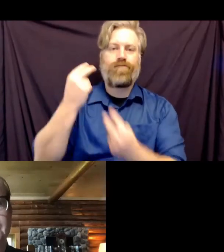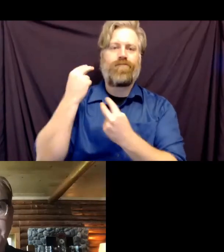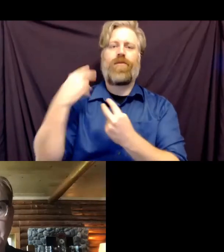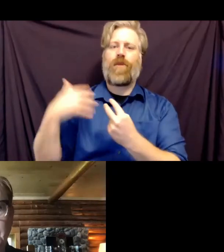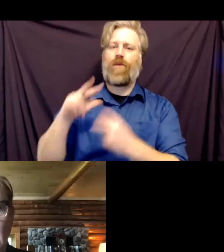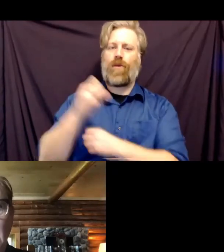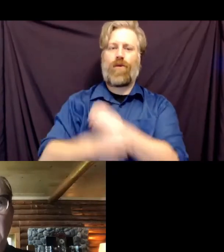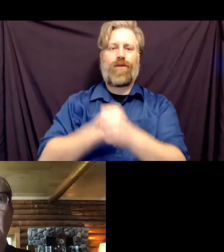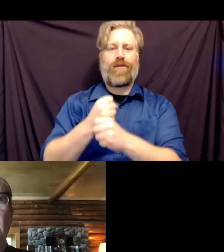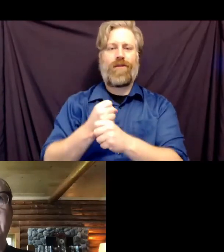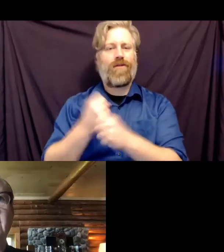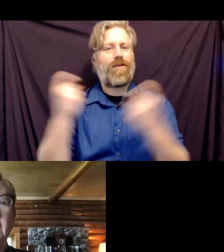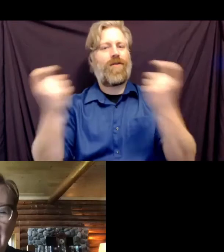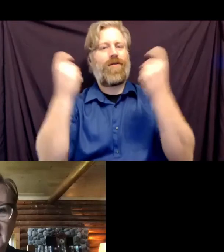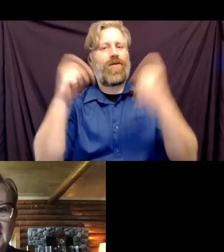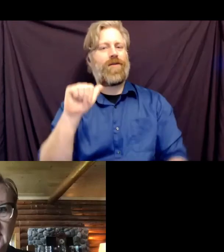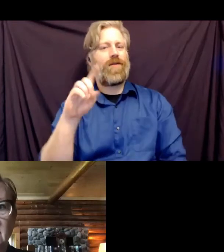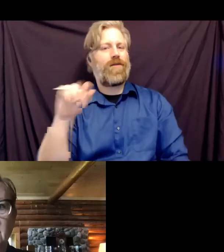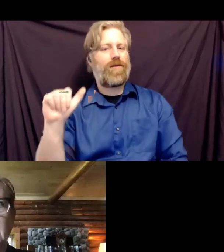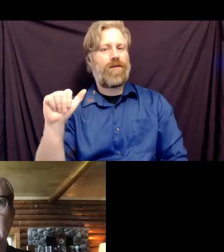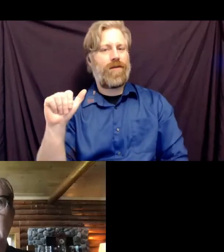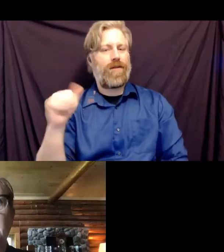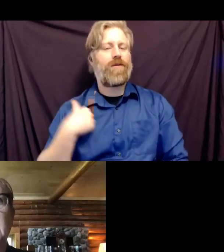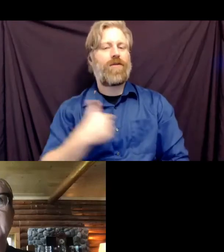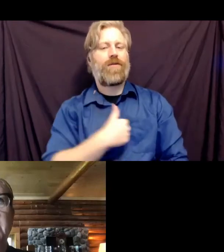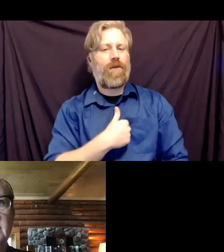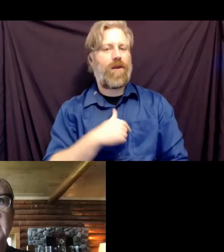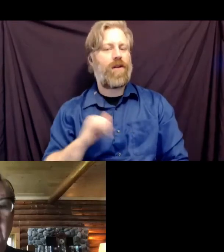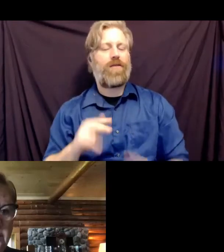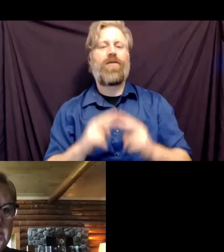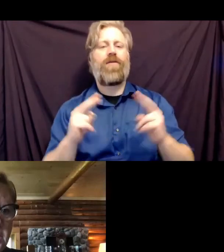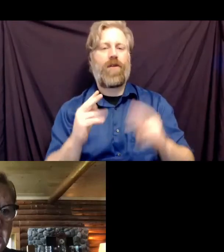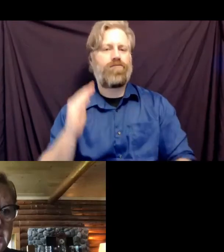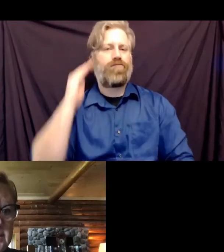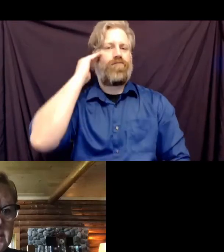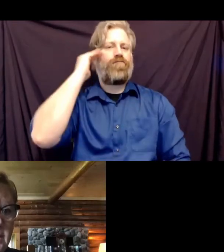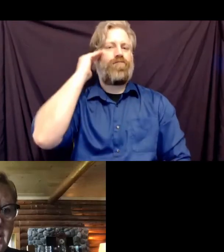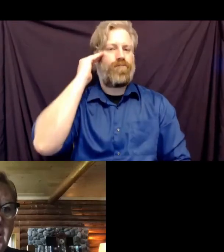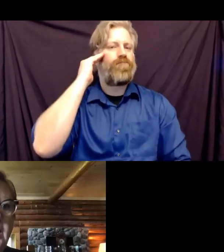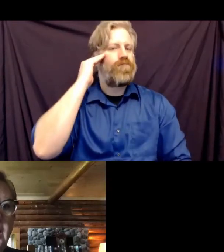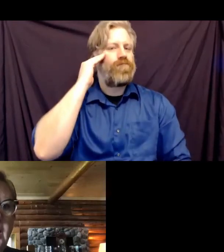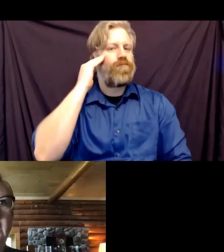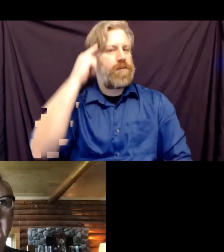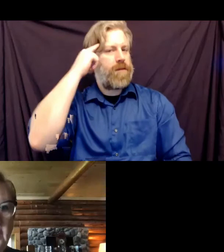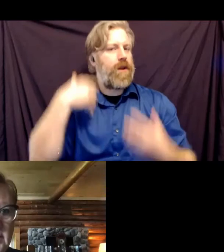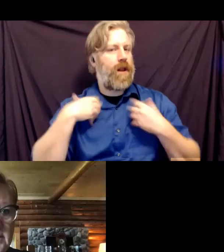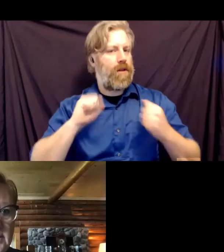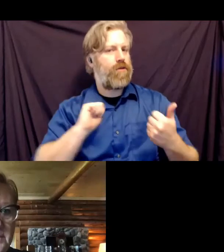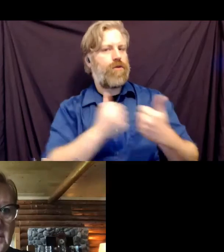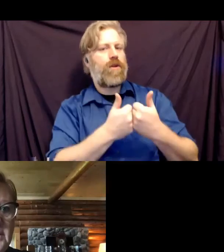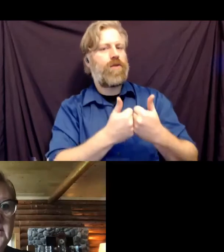ADA, we are very cognizant of the impact of mental health challenges and of